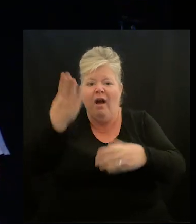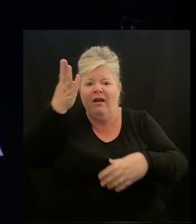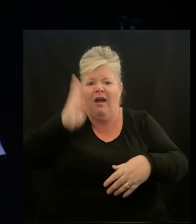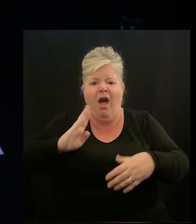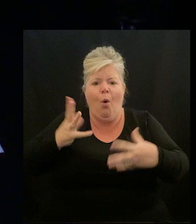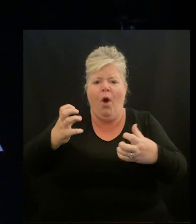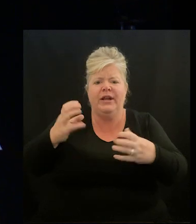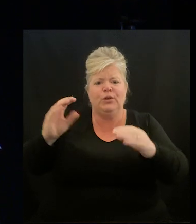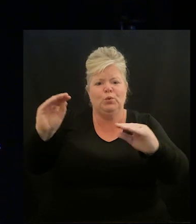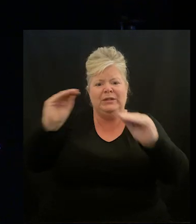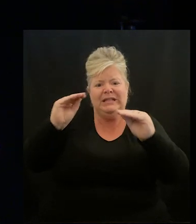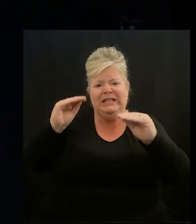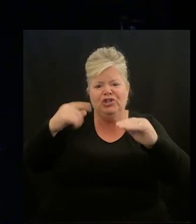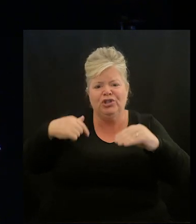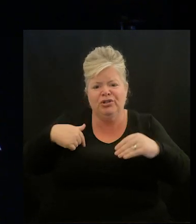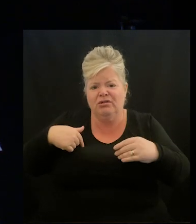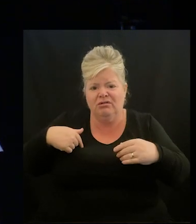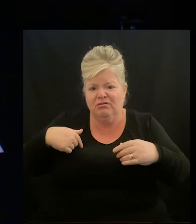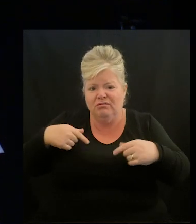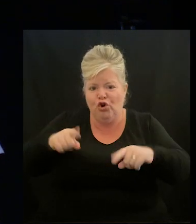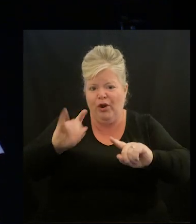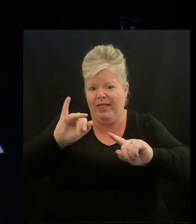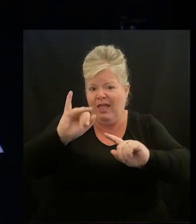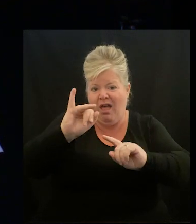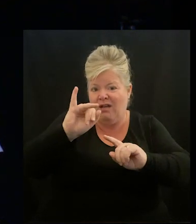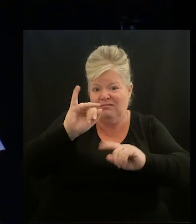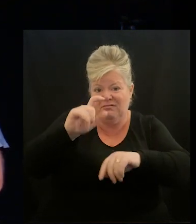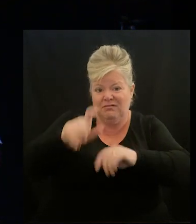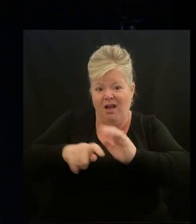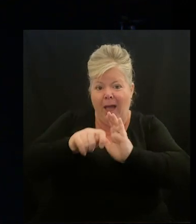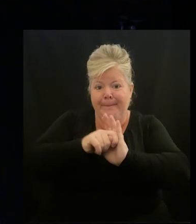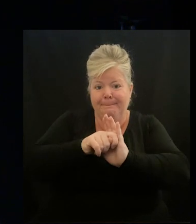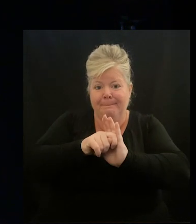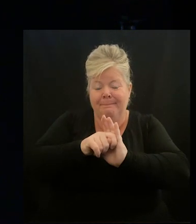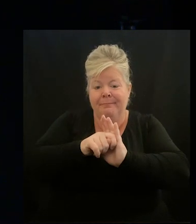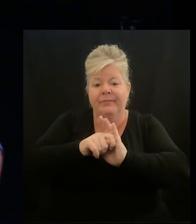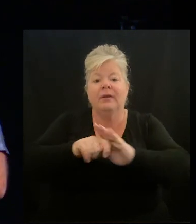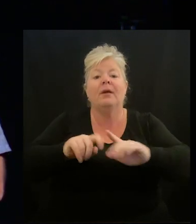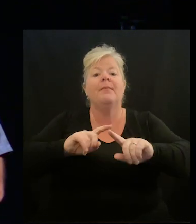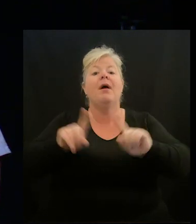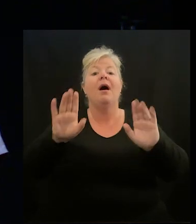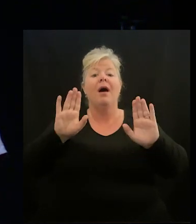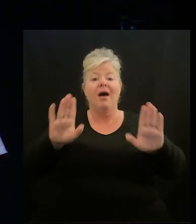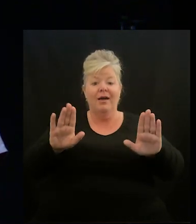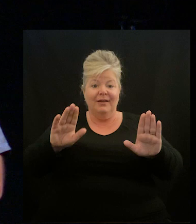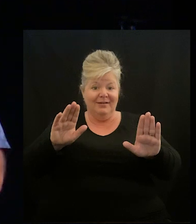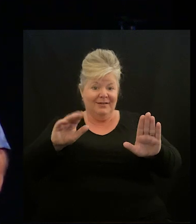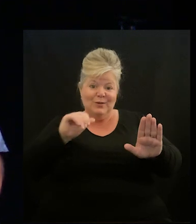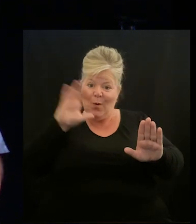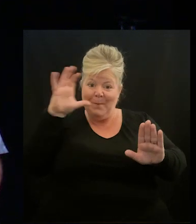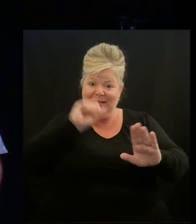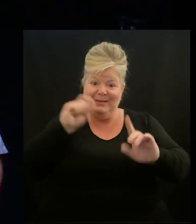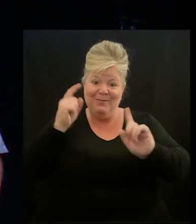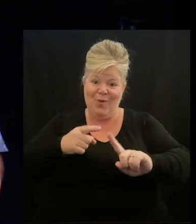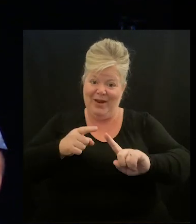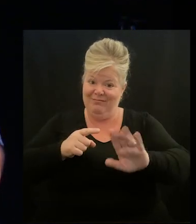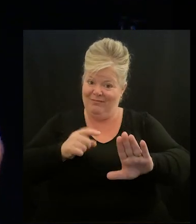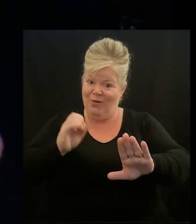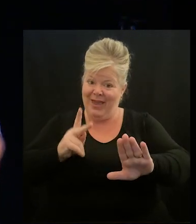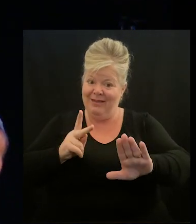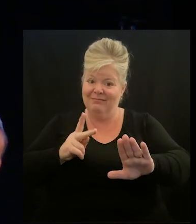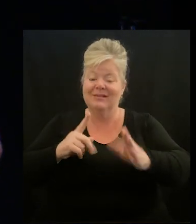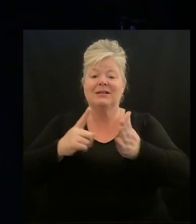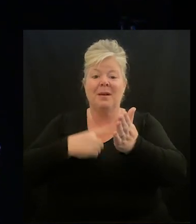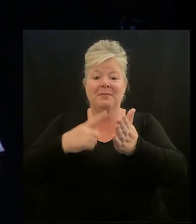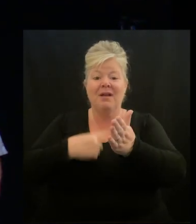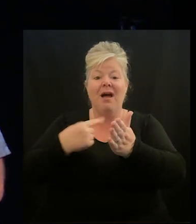God wanted them to do in this situation. But don't miss this point. Sometimes